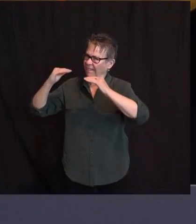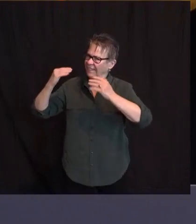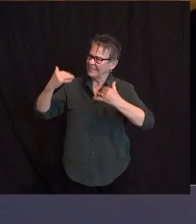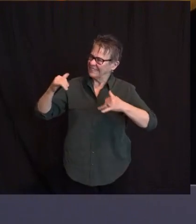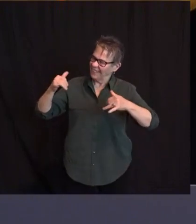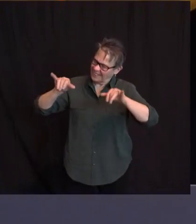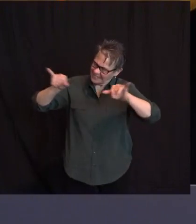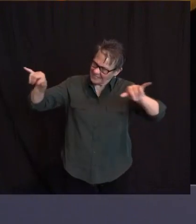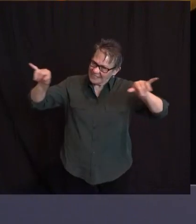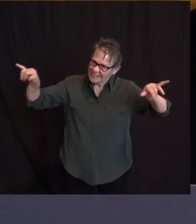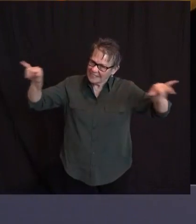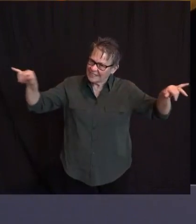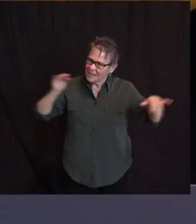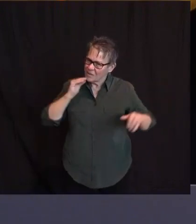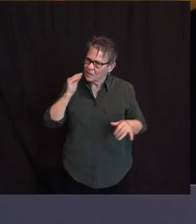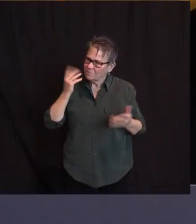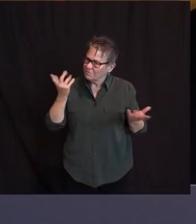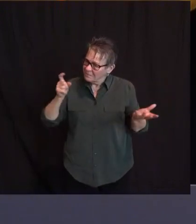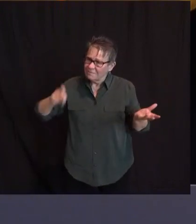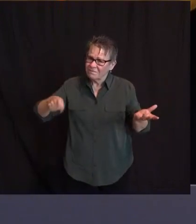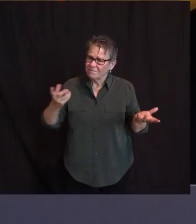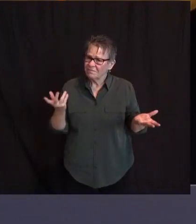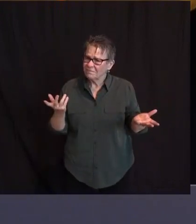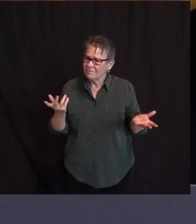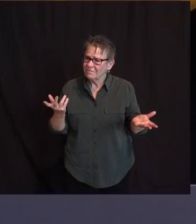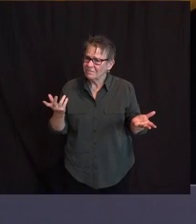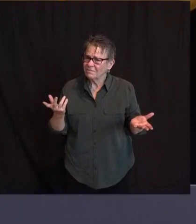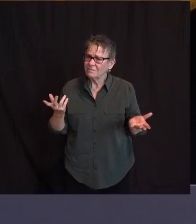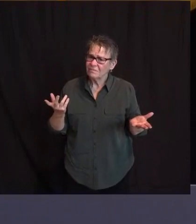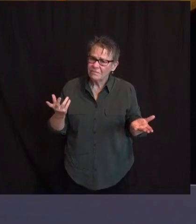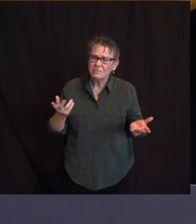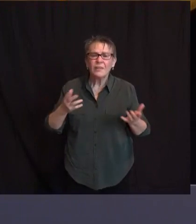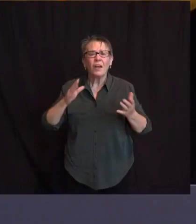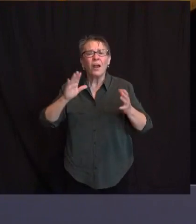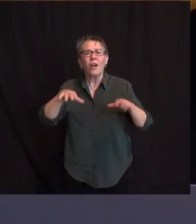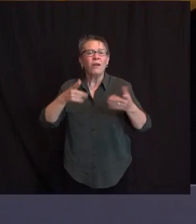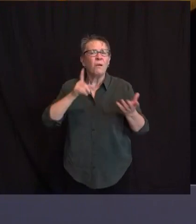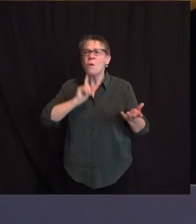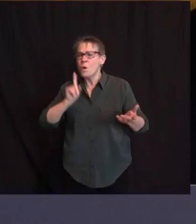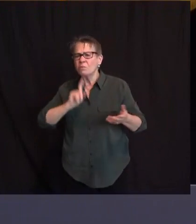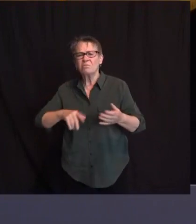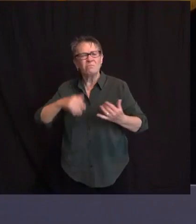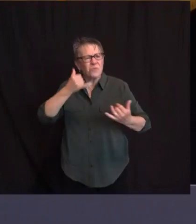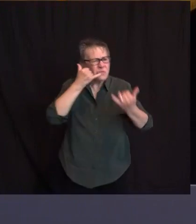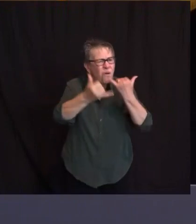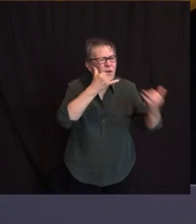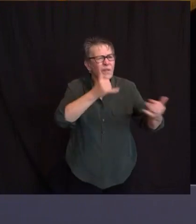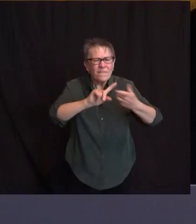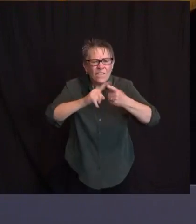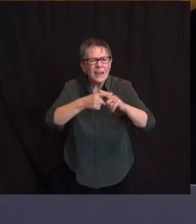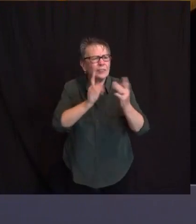and relatives. As the government has said, be in social solidarity. Thank you.